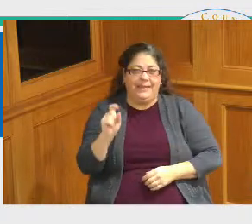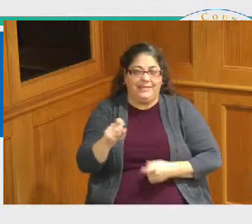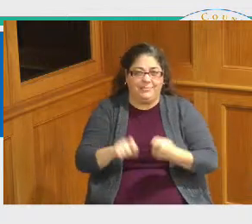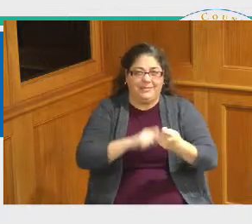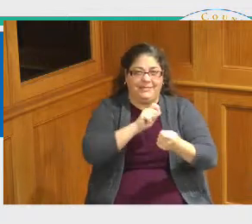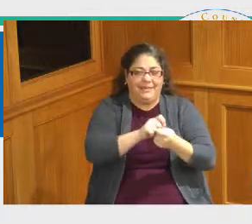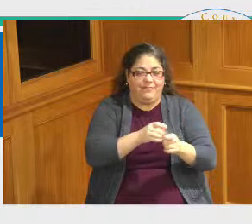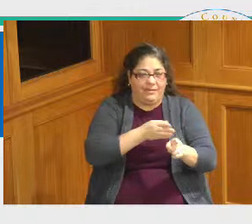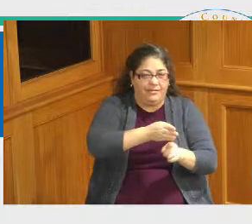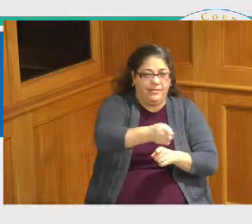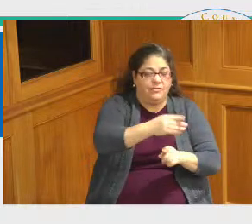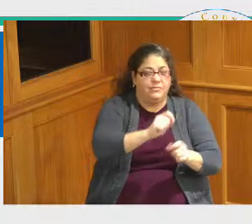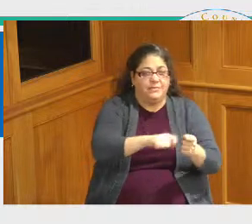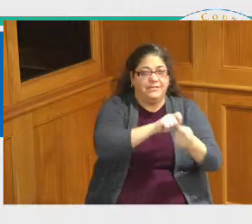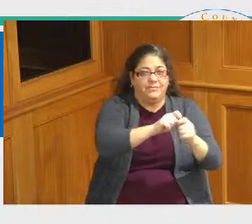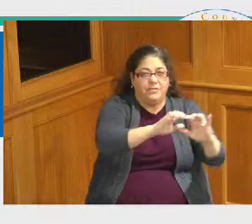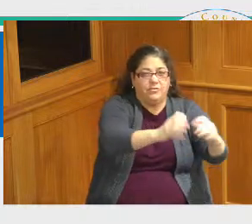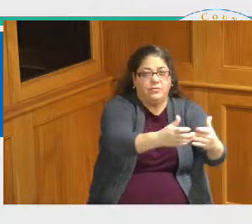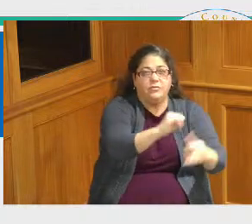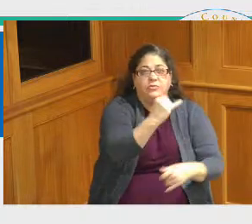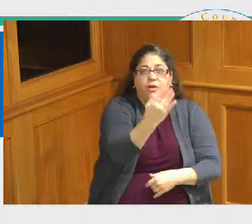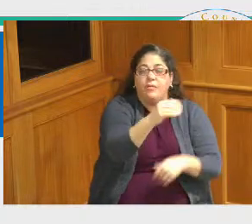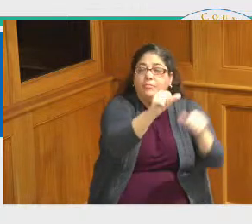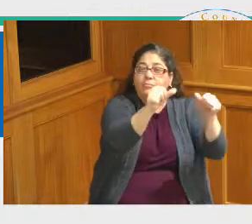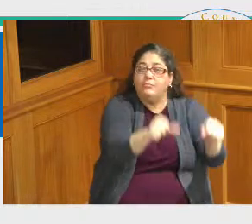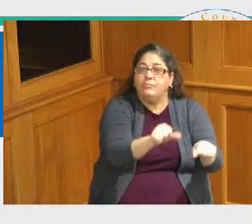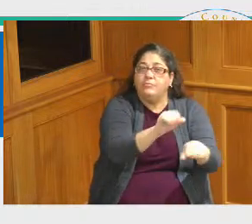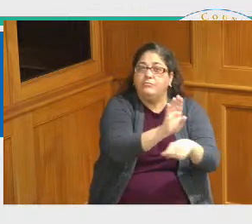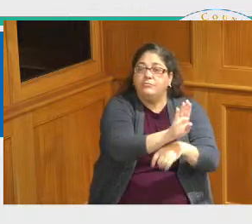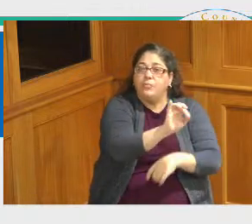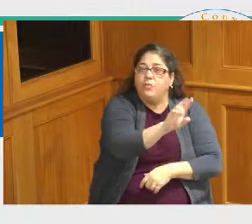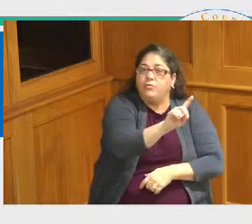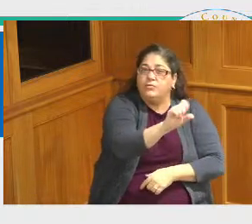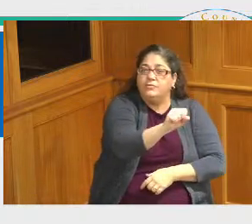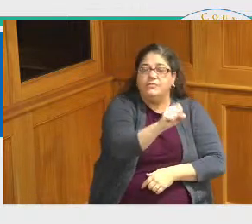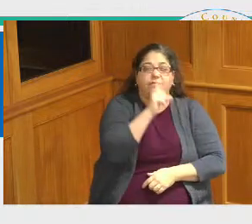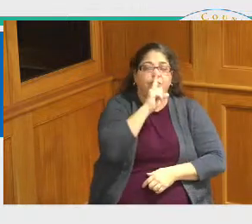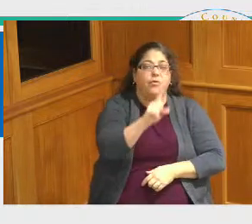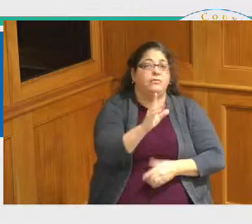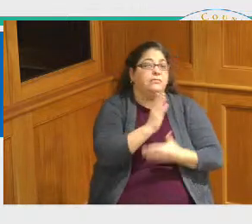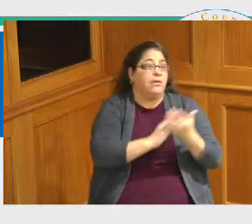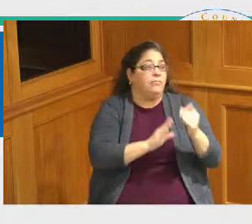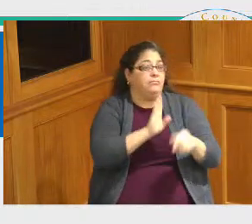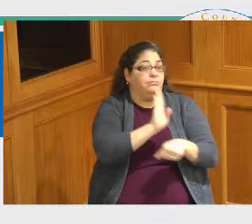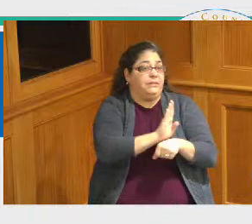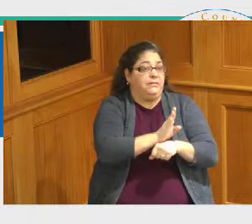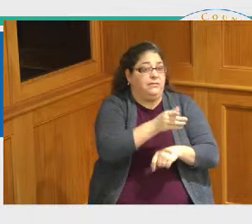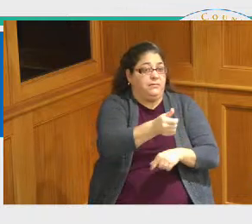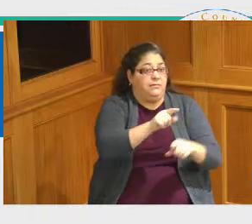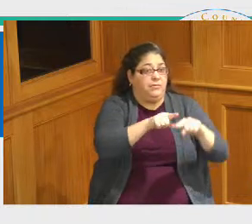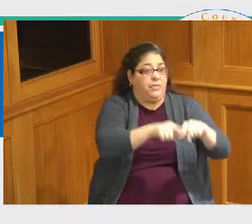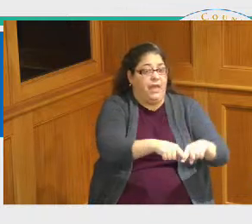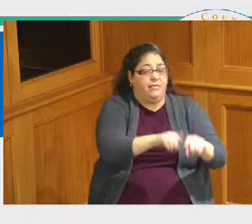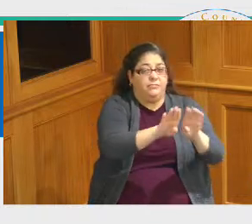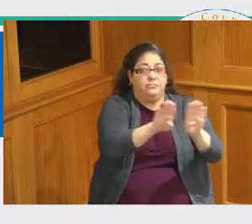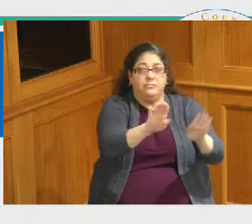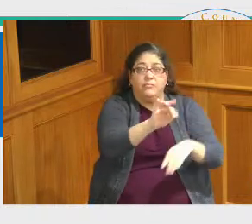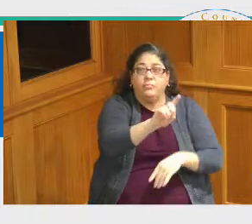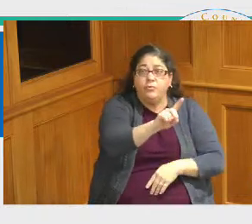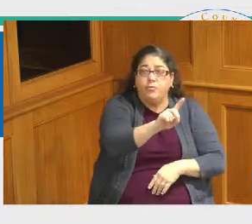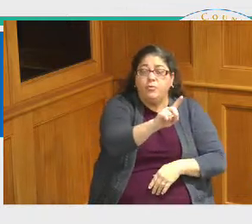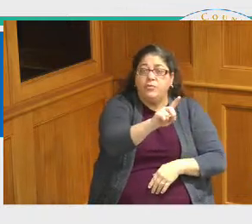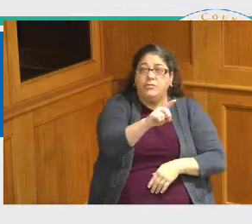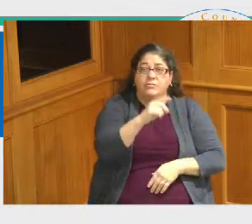be advertising on specific job boards based on like industry-based position or boards for specific